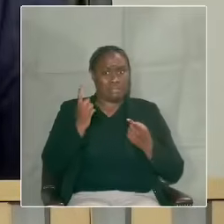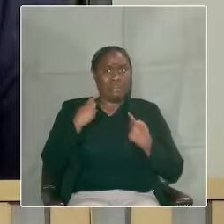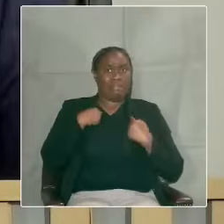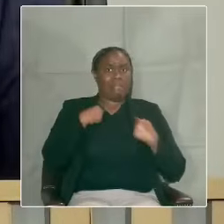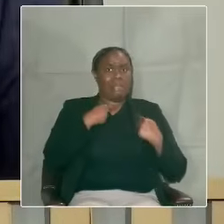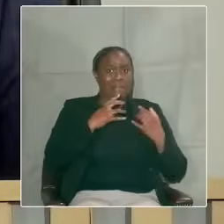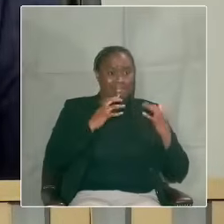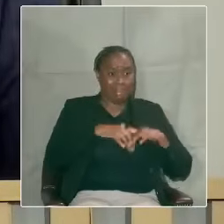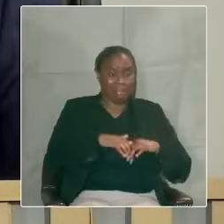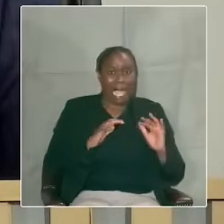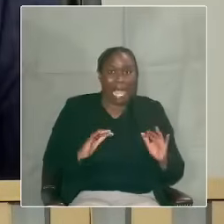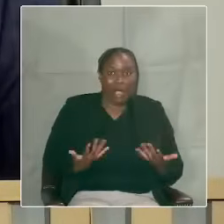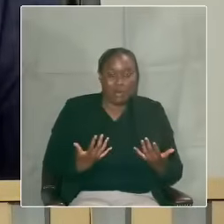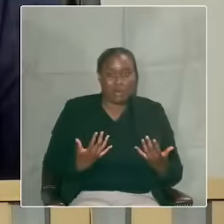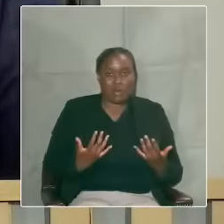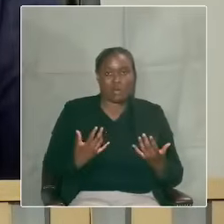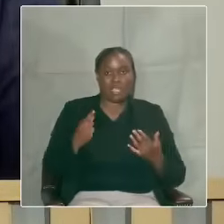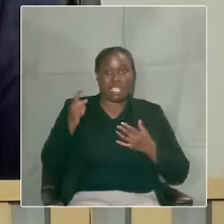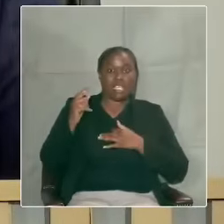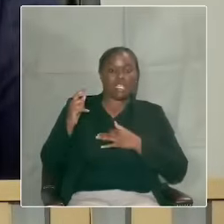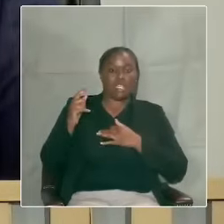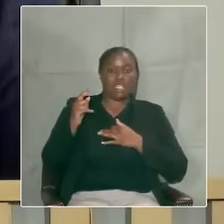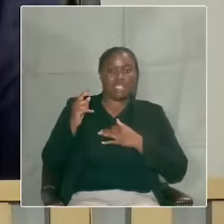thereof. Yeah, correct.